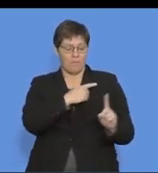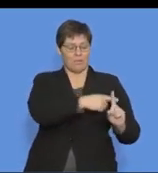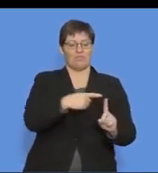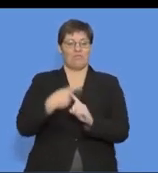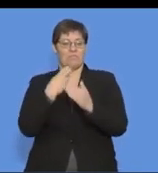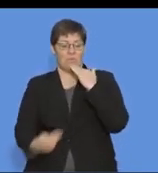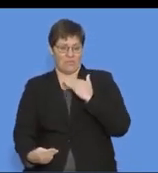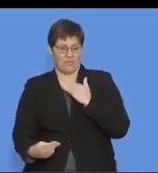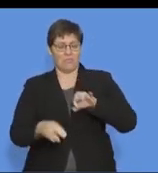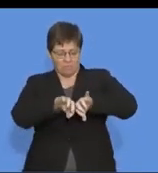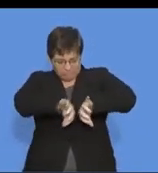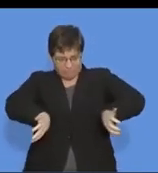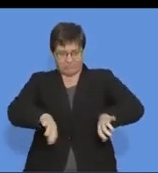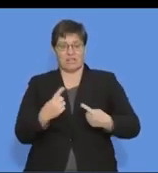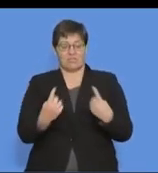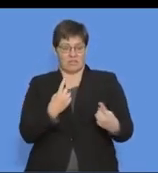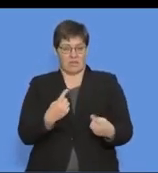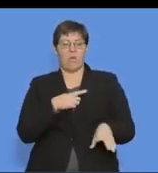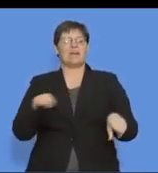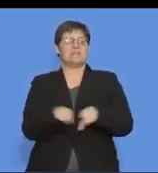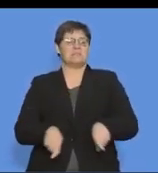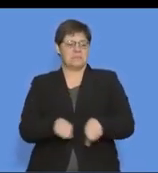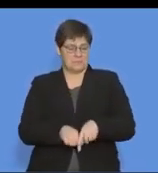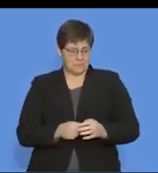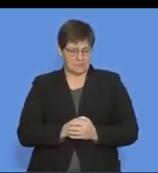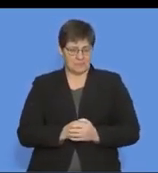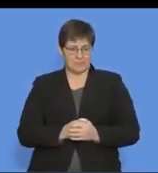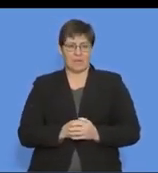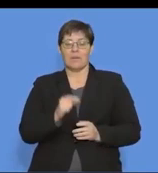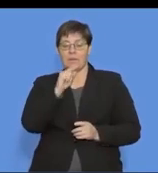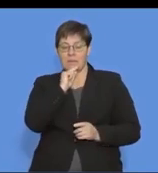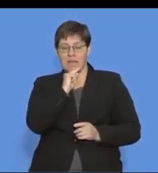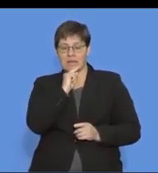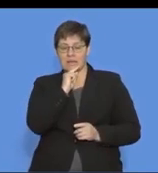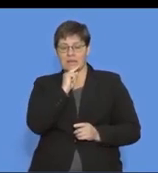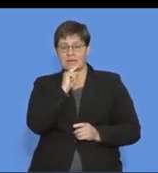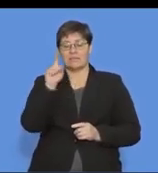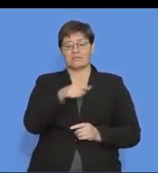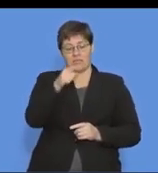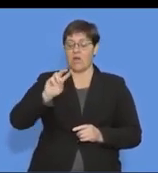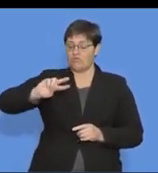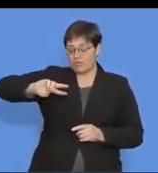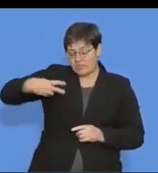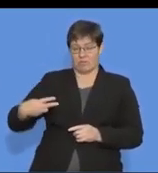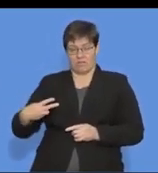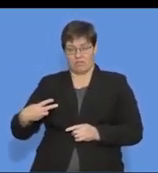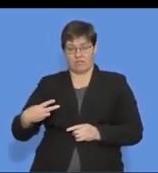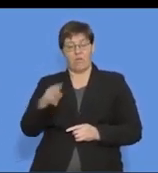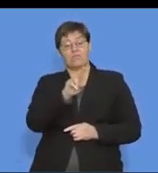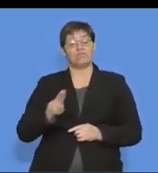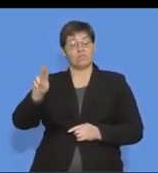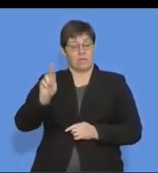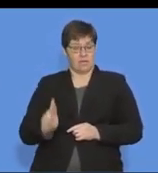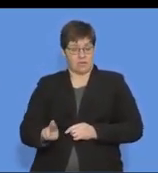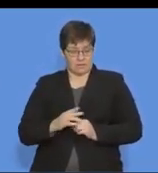charges, they tend to repel each other because they are like charges, is actually directly proportional to the reciprocal of the square of